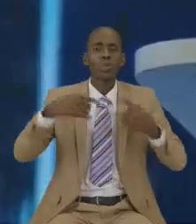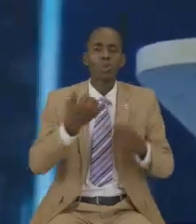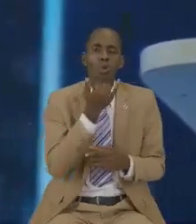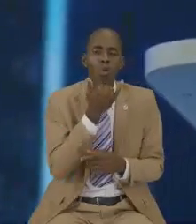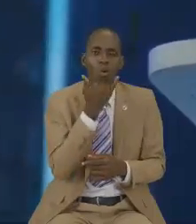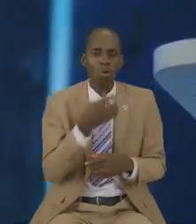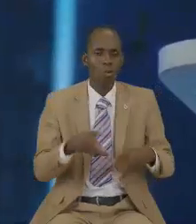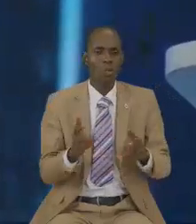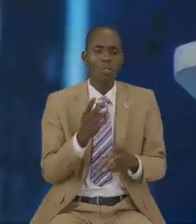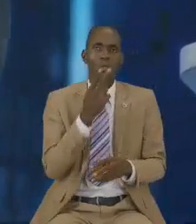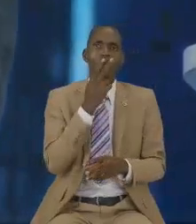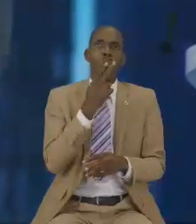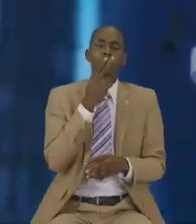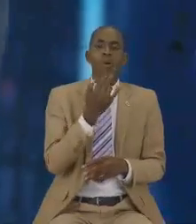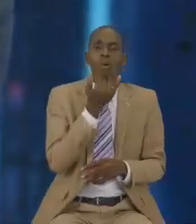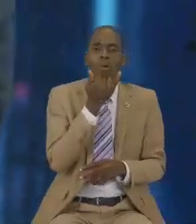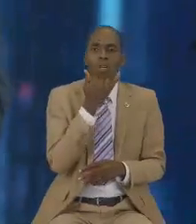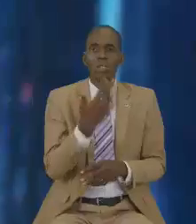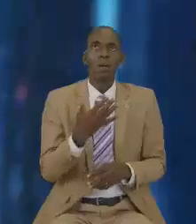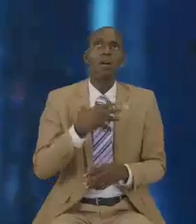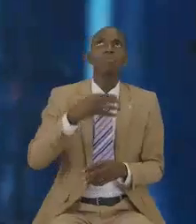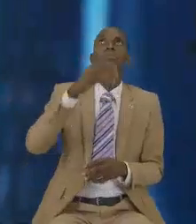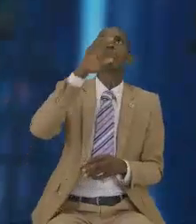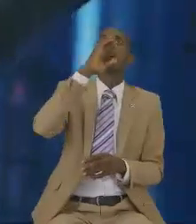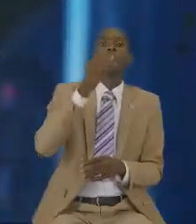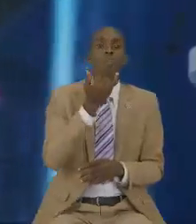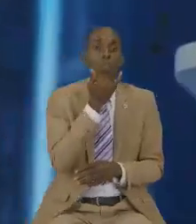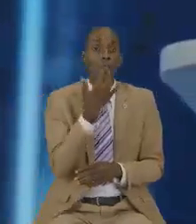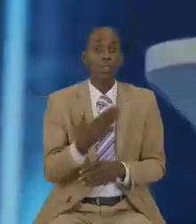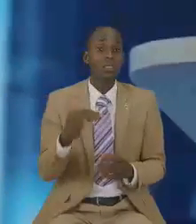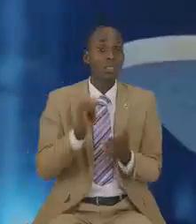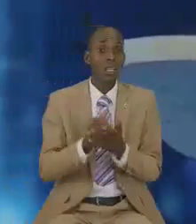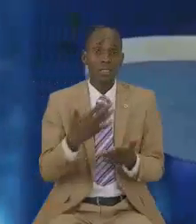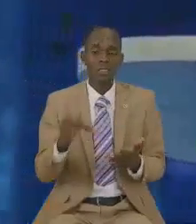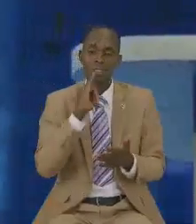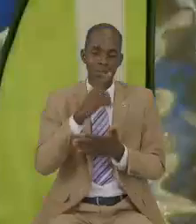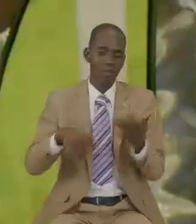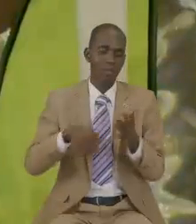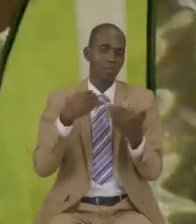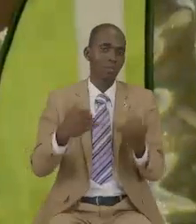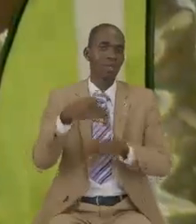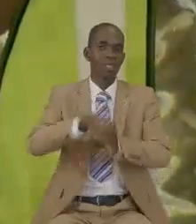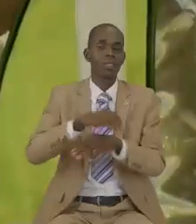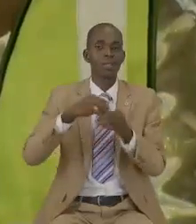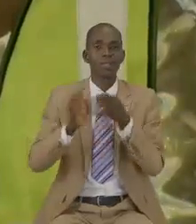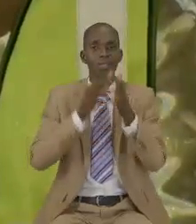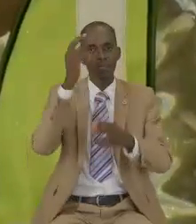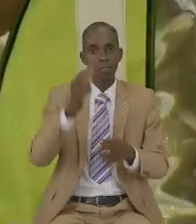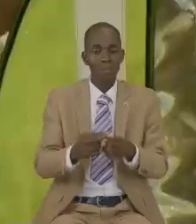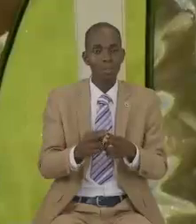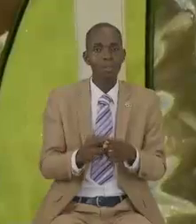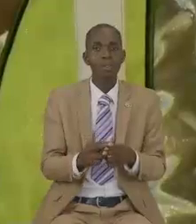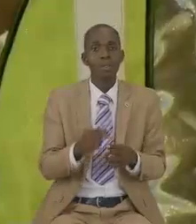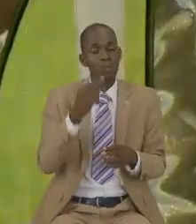the wrong thing and drink the wrong thing, that thing is canceled tonight. Because